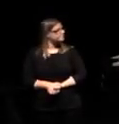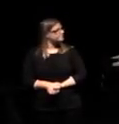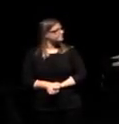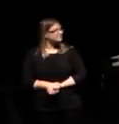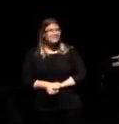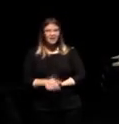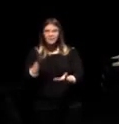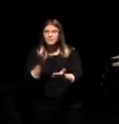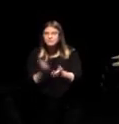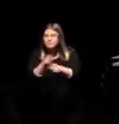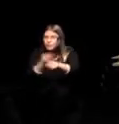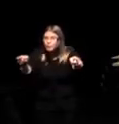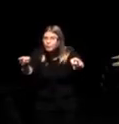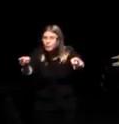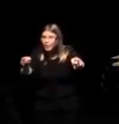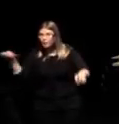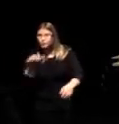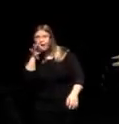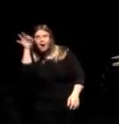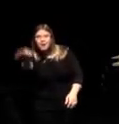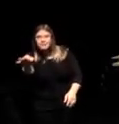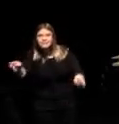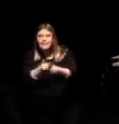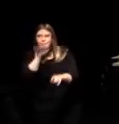It must be for you.